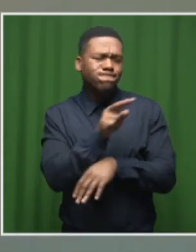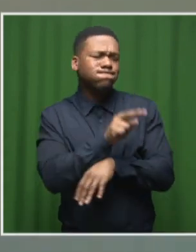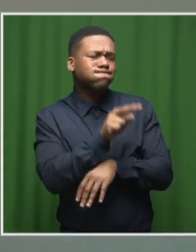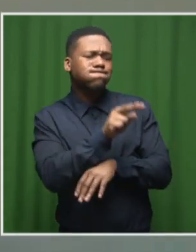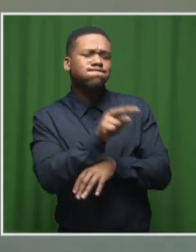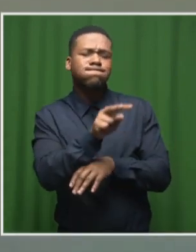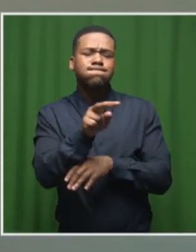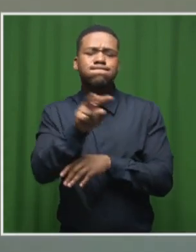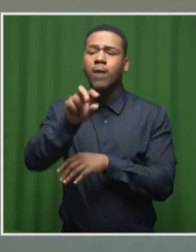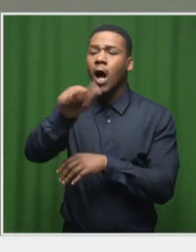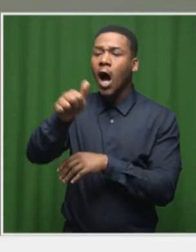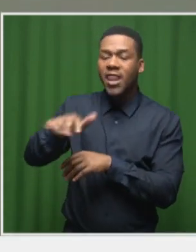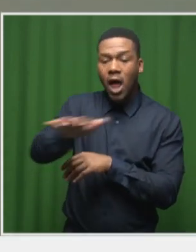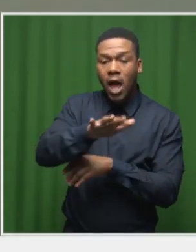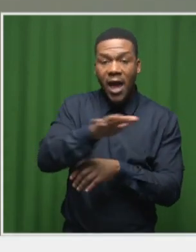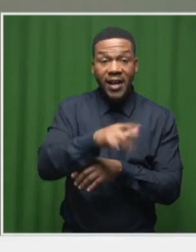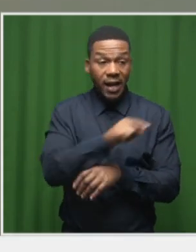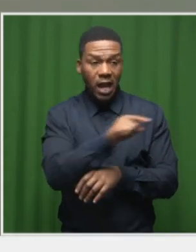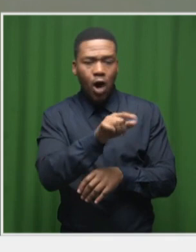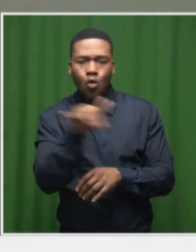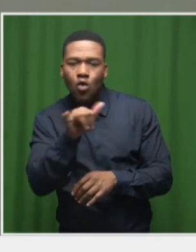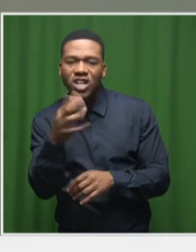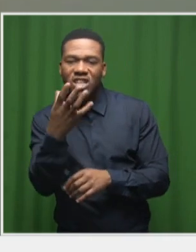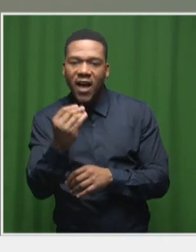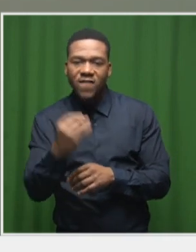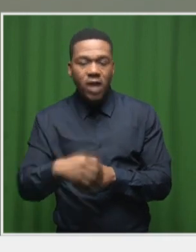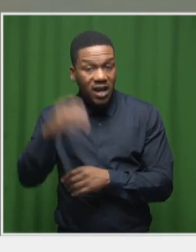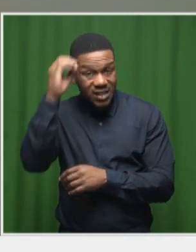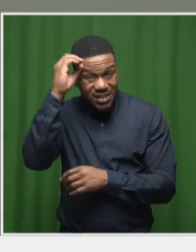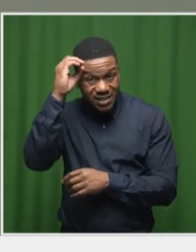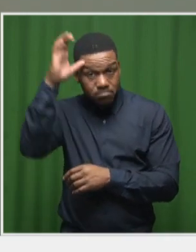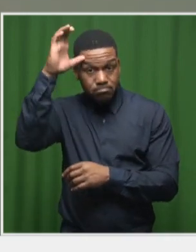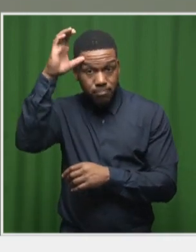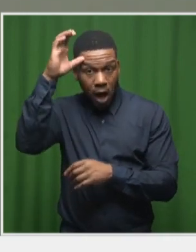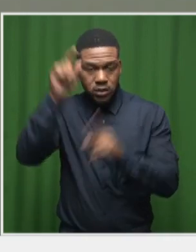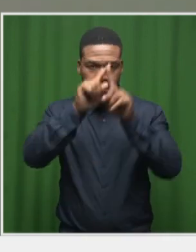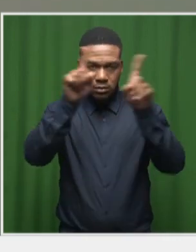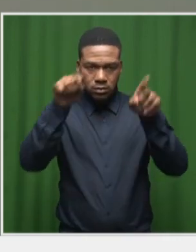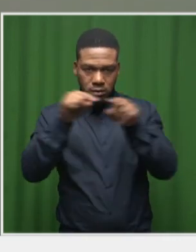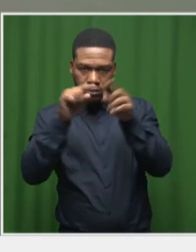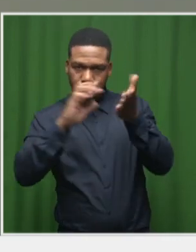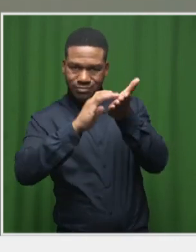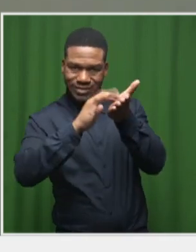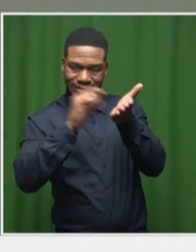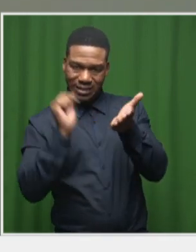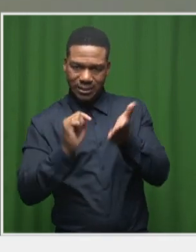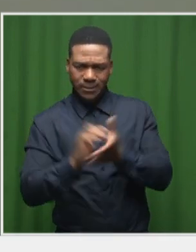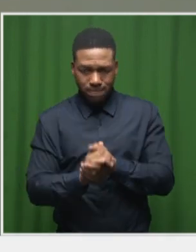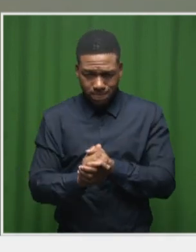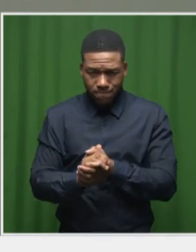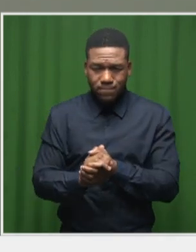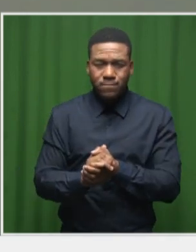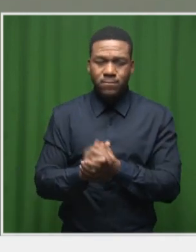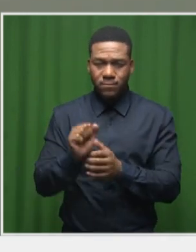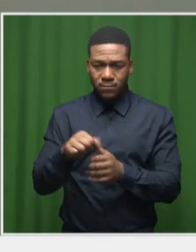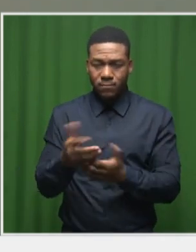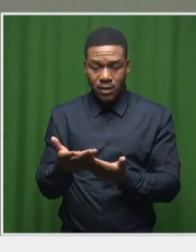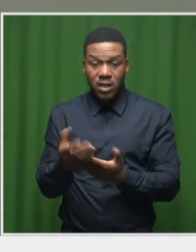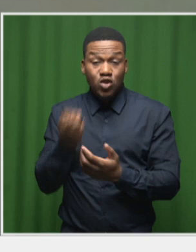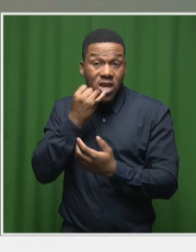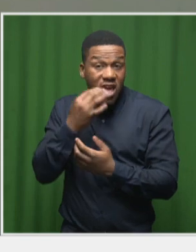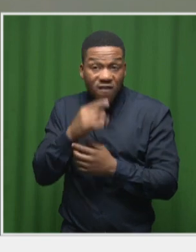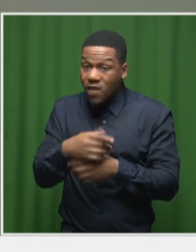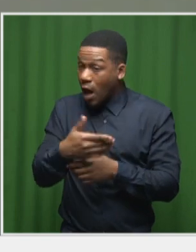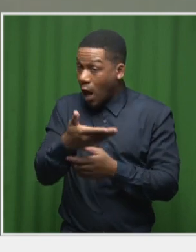areas that have smart meters, because if there's no smart meters, then this pilot obviously won't be able